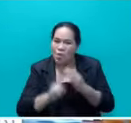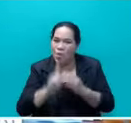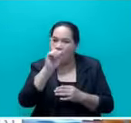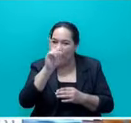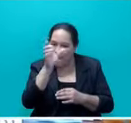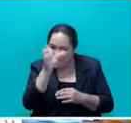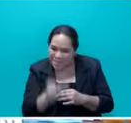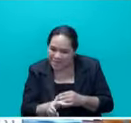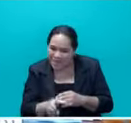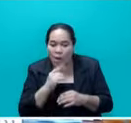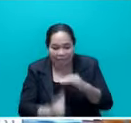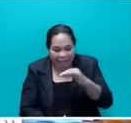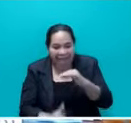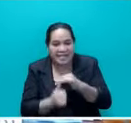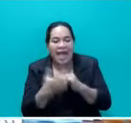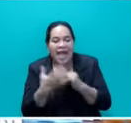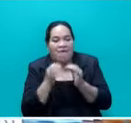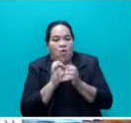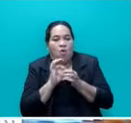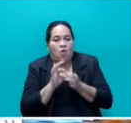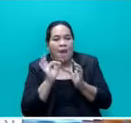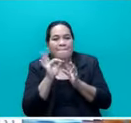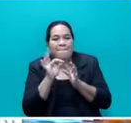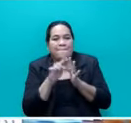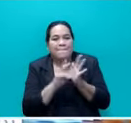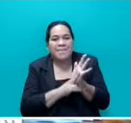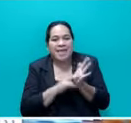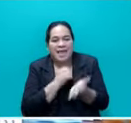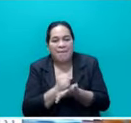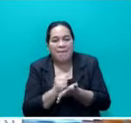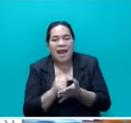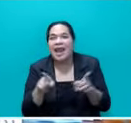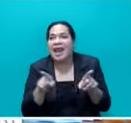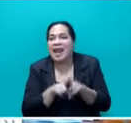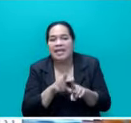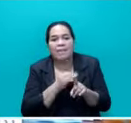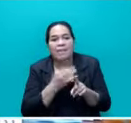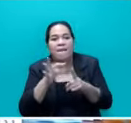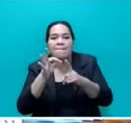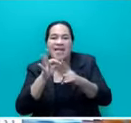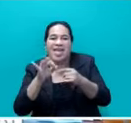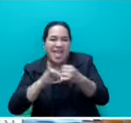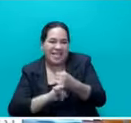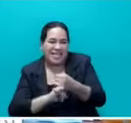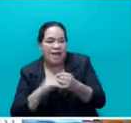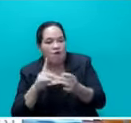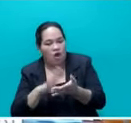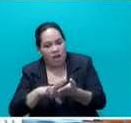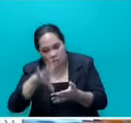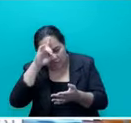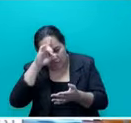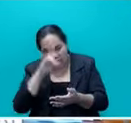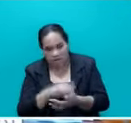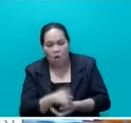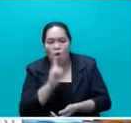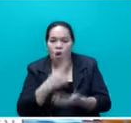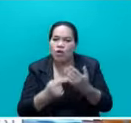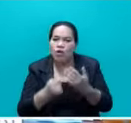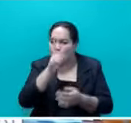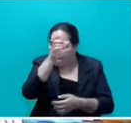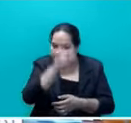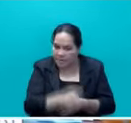PIN number to be able to access. It probably is the Permanent Secretary for Education. There would be one person from one agency to